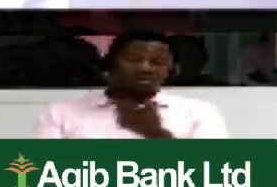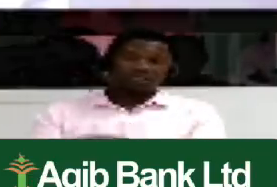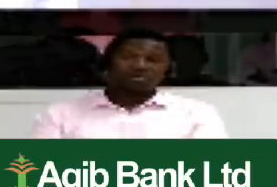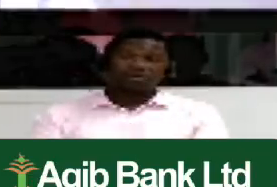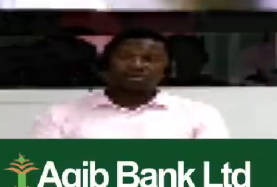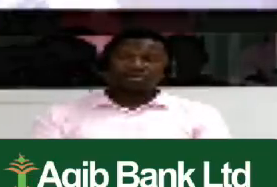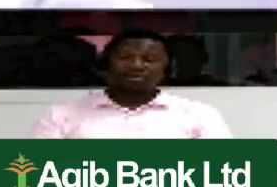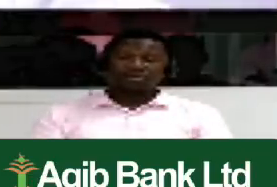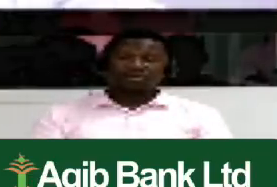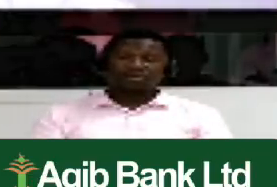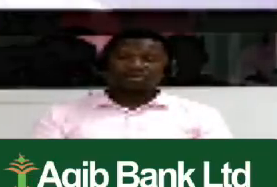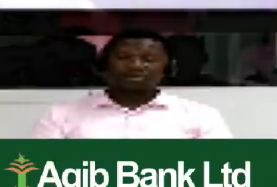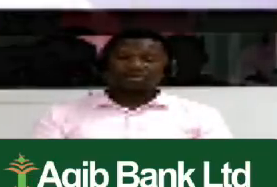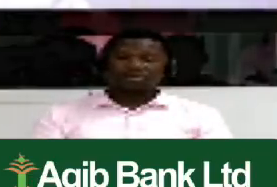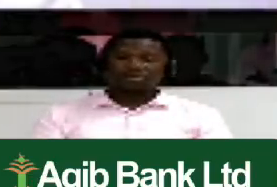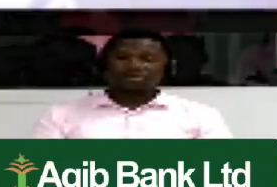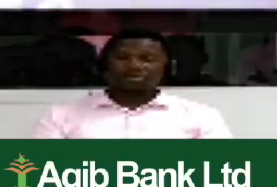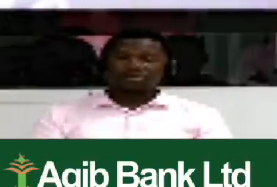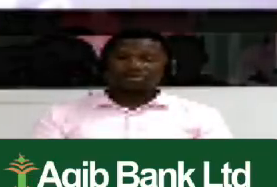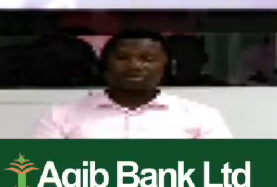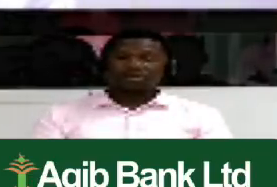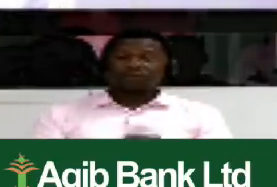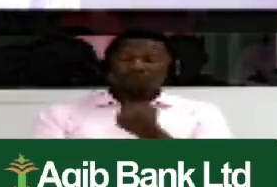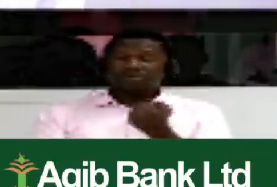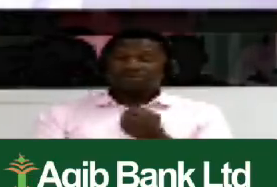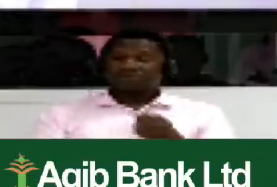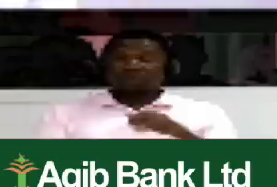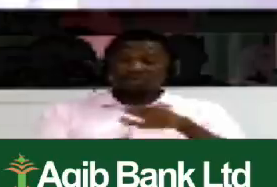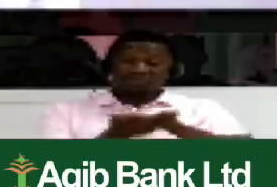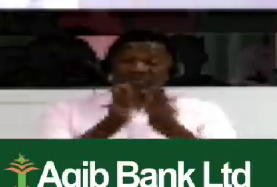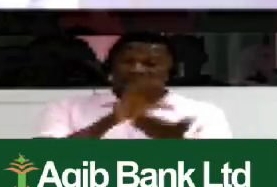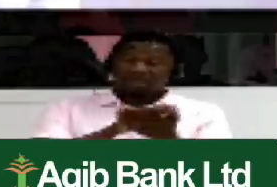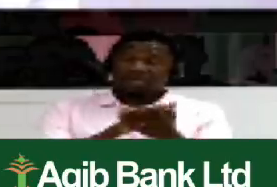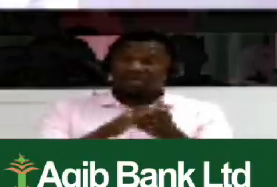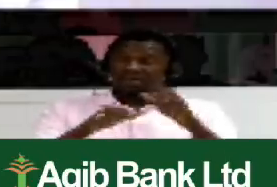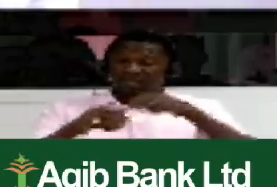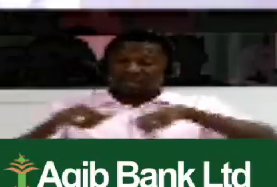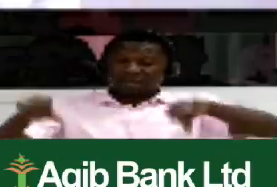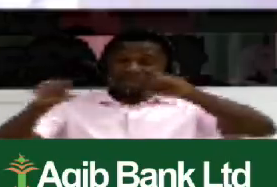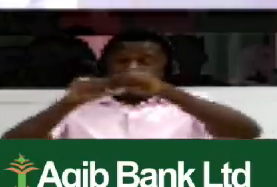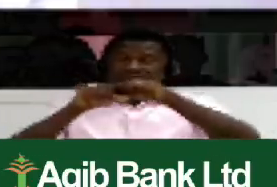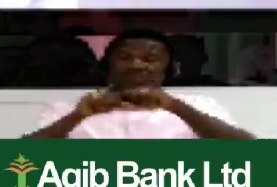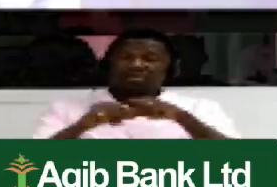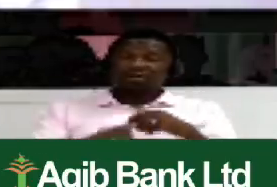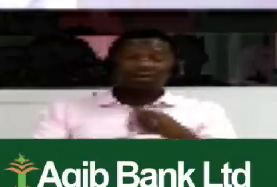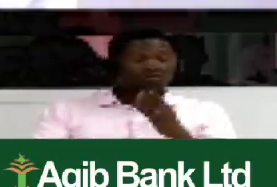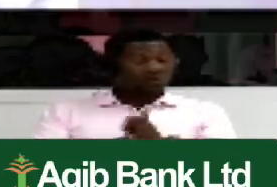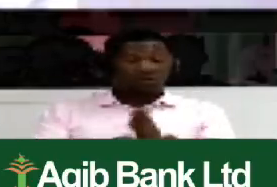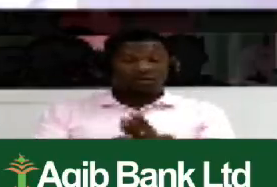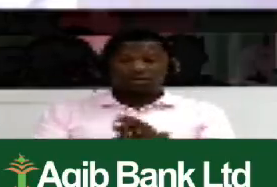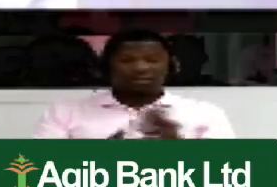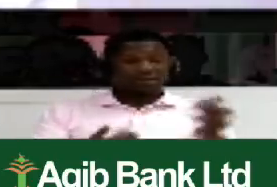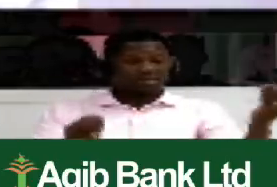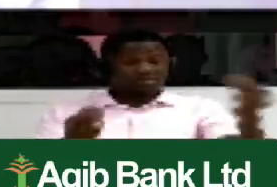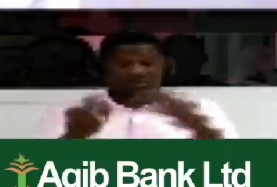So generally, let's because just say is, a large... It's the market area. So automatically, it attracts a lot of